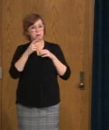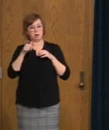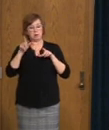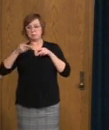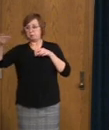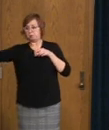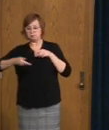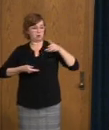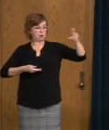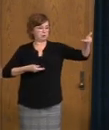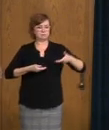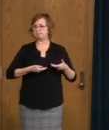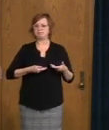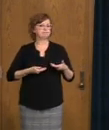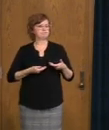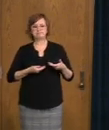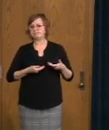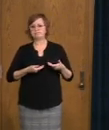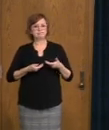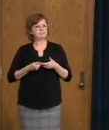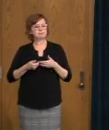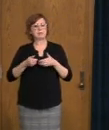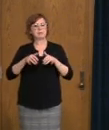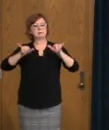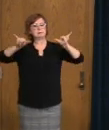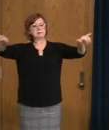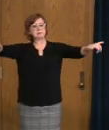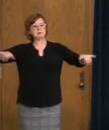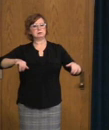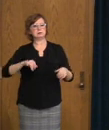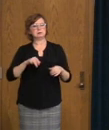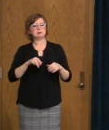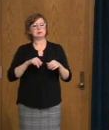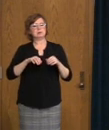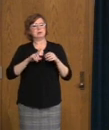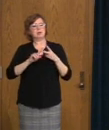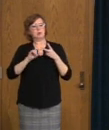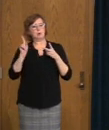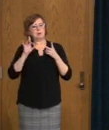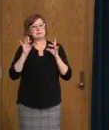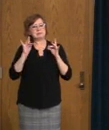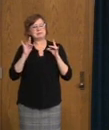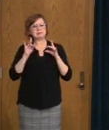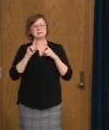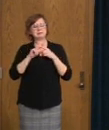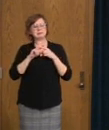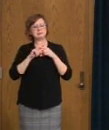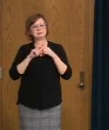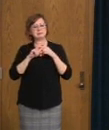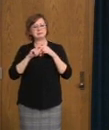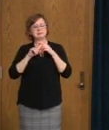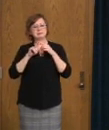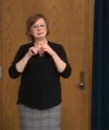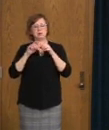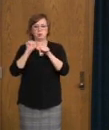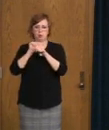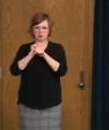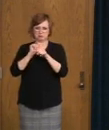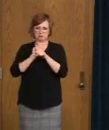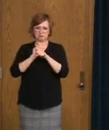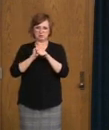workplaces. And that's, again, not really when you're at work for the most part. It's during break. It's when you're kind of interacting after work,